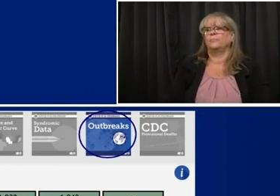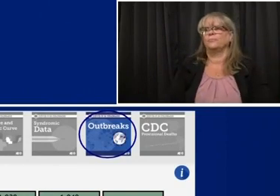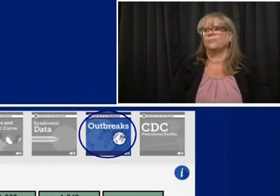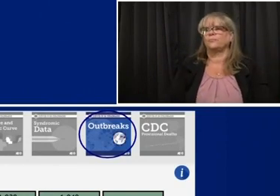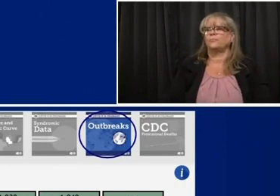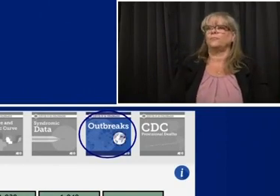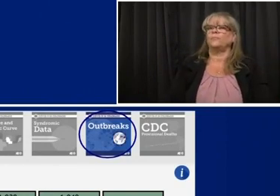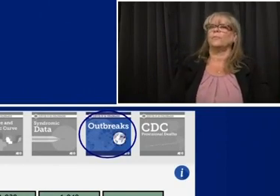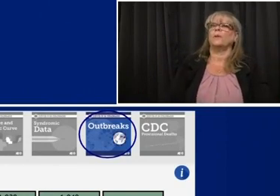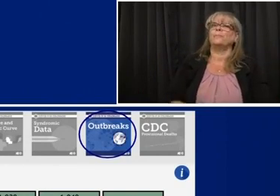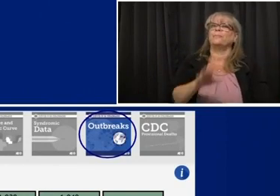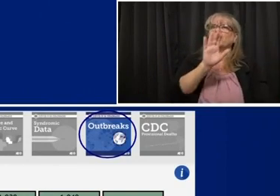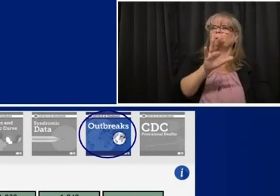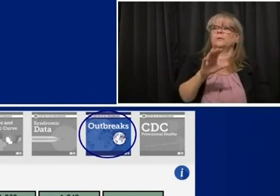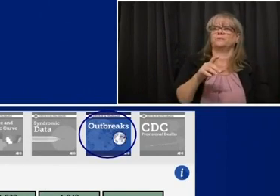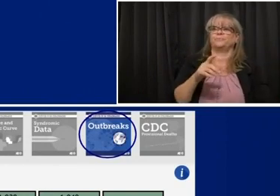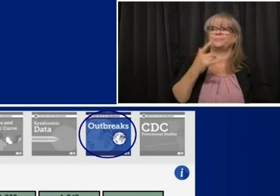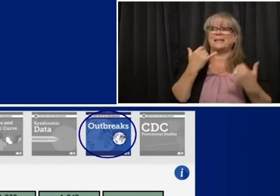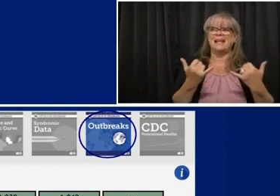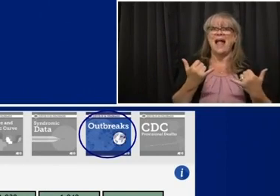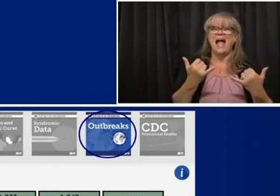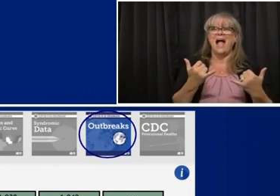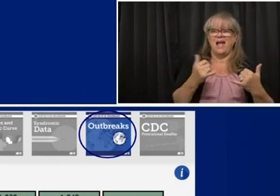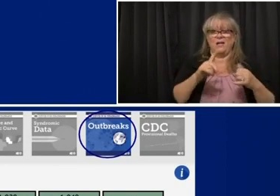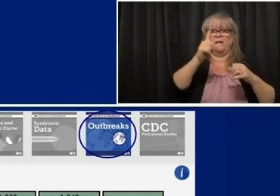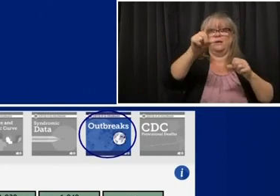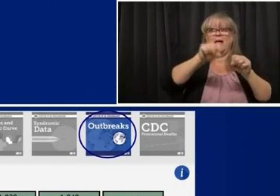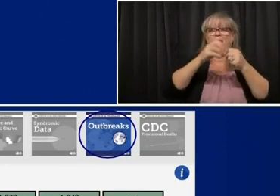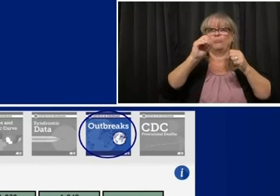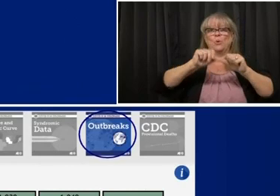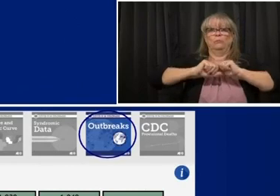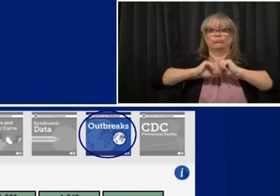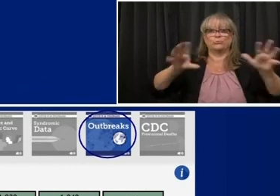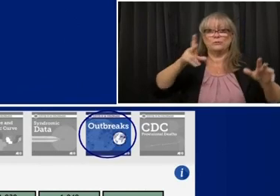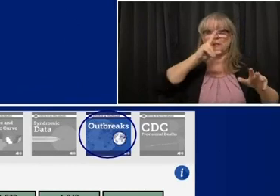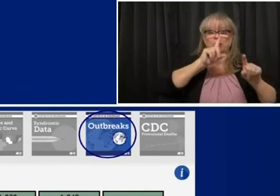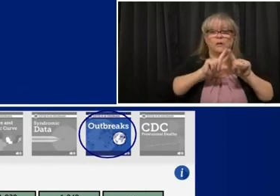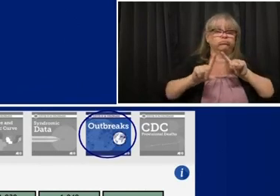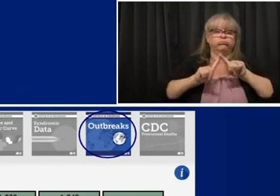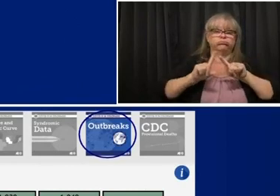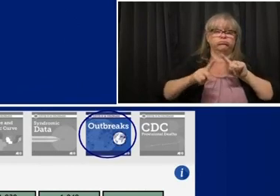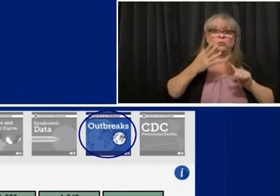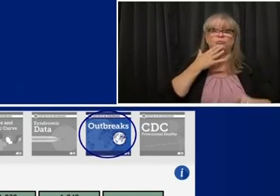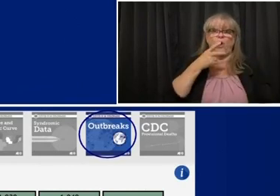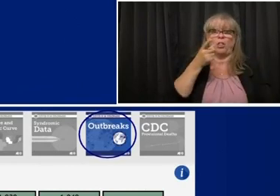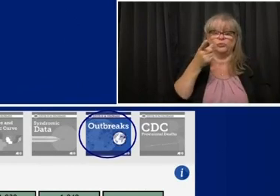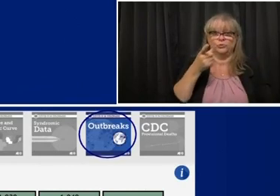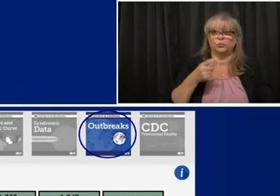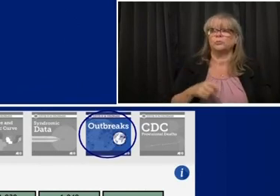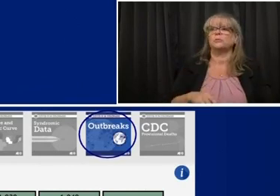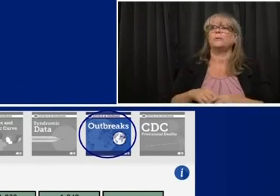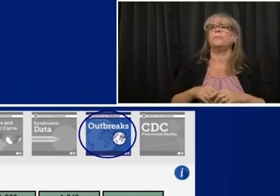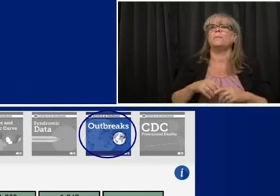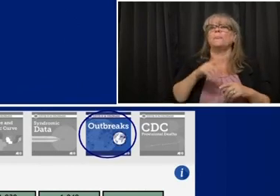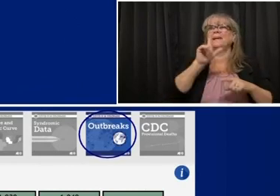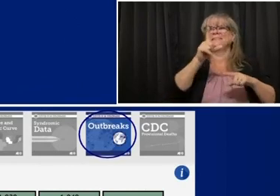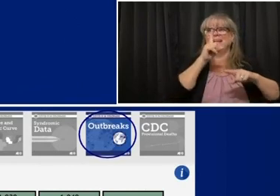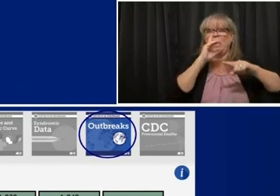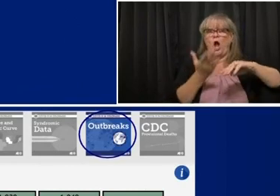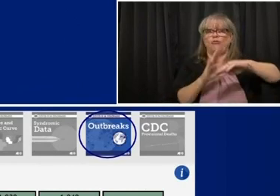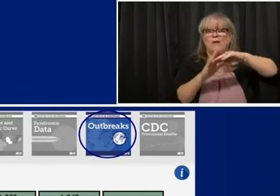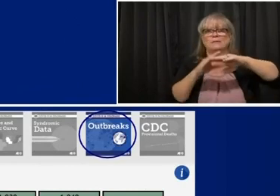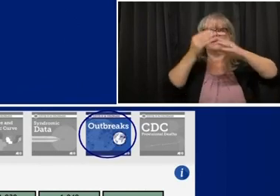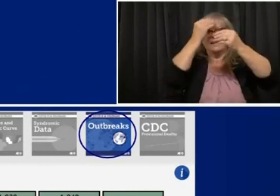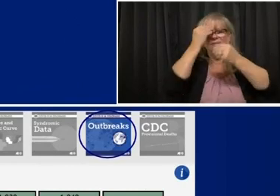see here is that we've significantly increase the amount of outbreak data that is available. One of the things that we're doing, and I'm showing